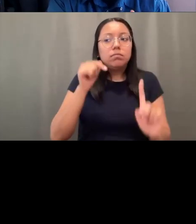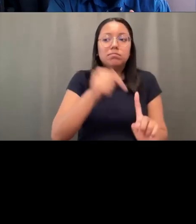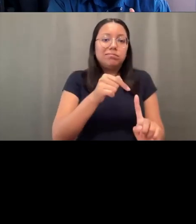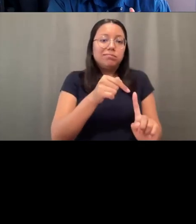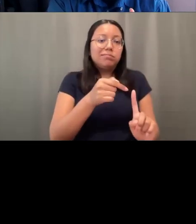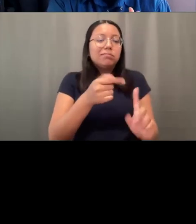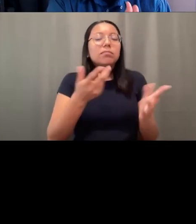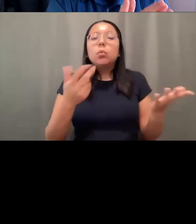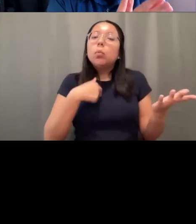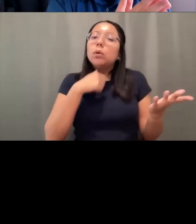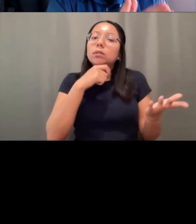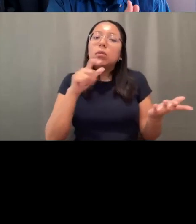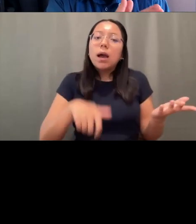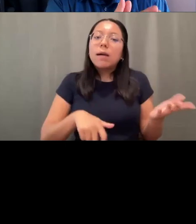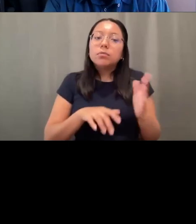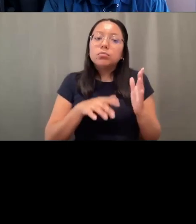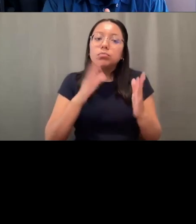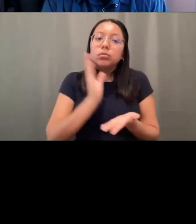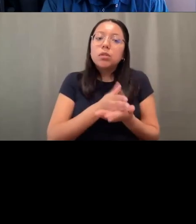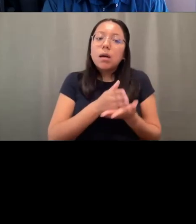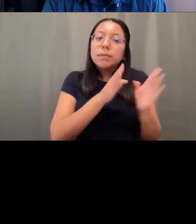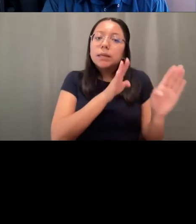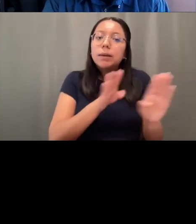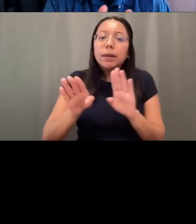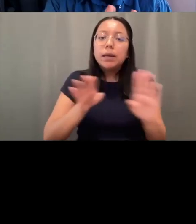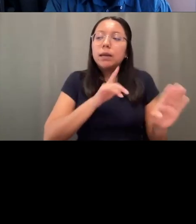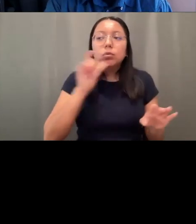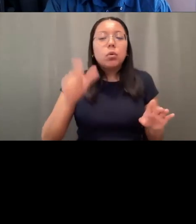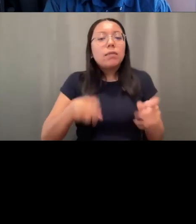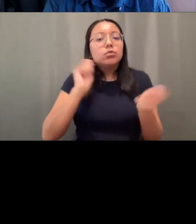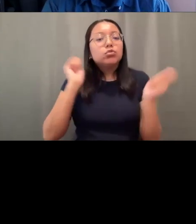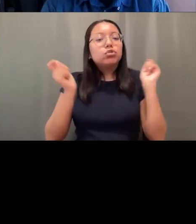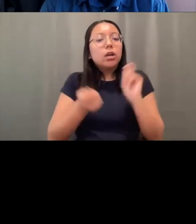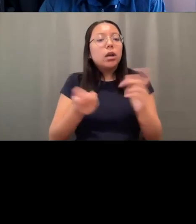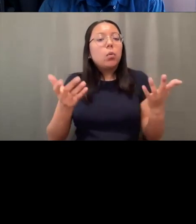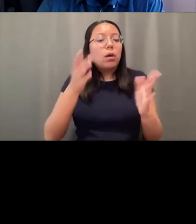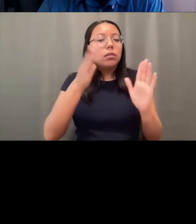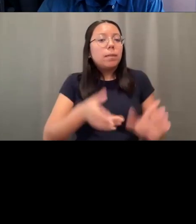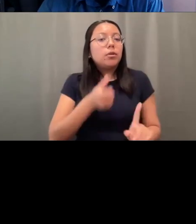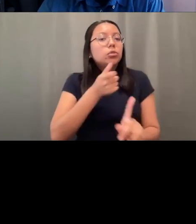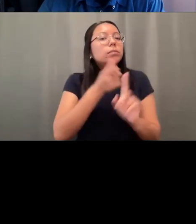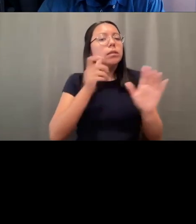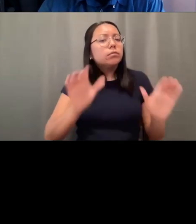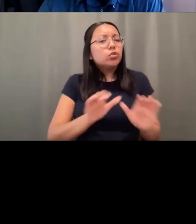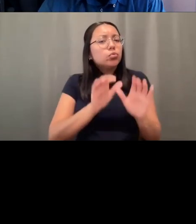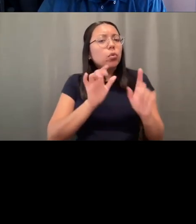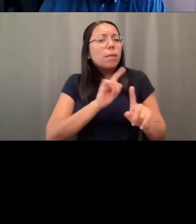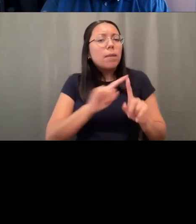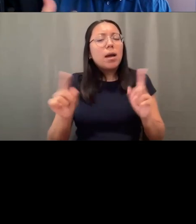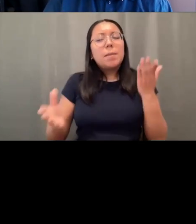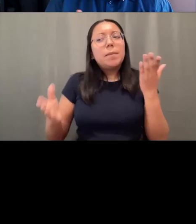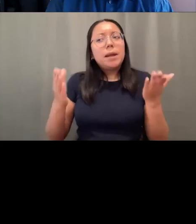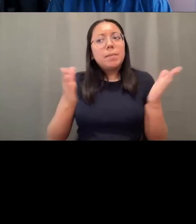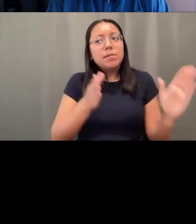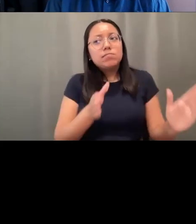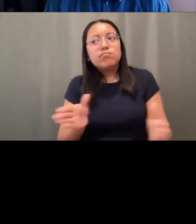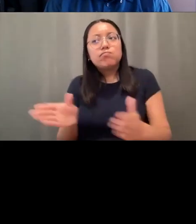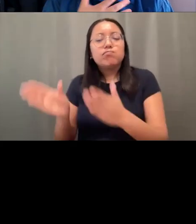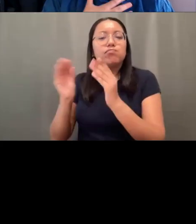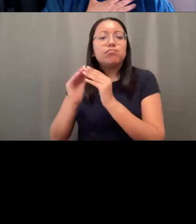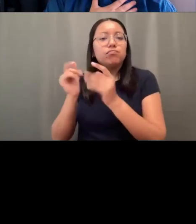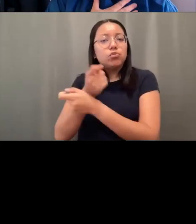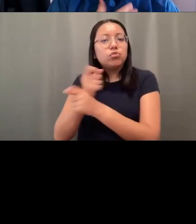that person is doing, but we might want to help them do that in a safer way so that it doesn't put other folks at risk and it